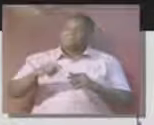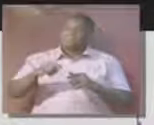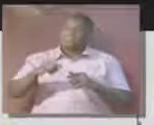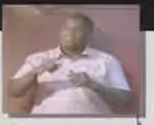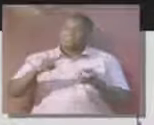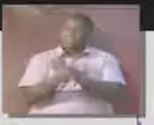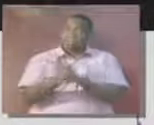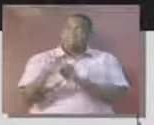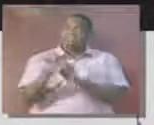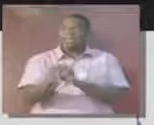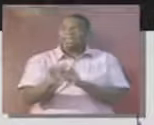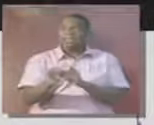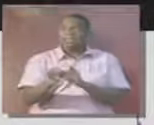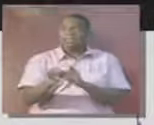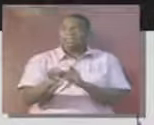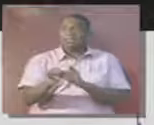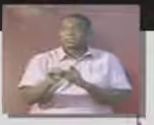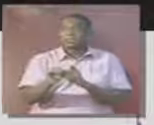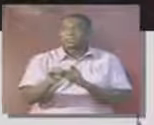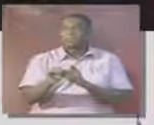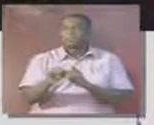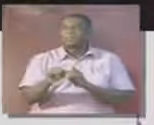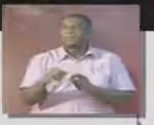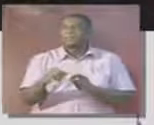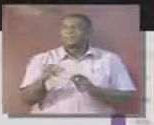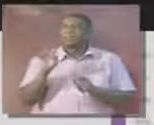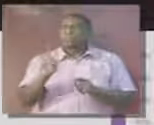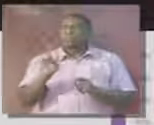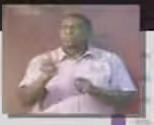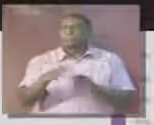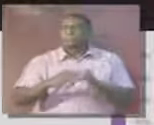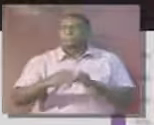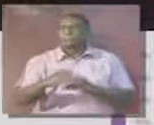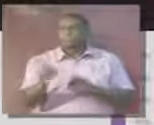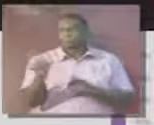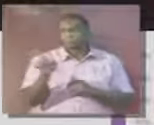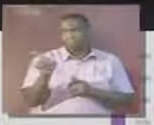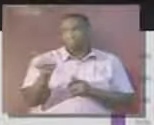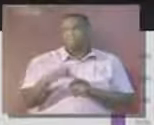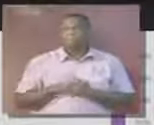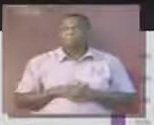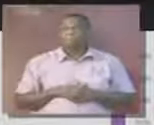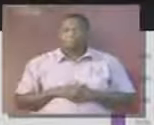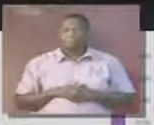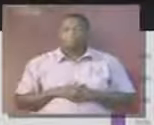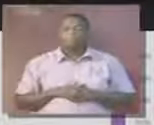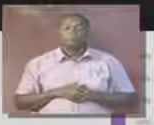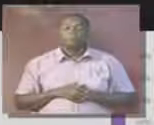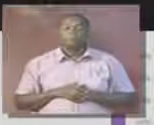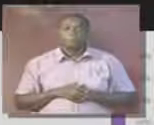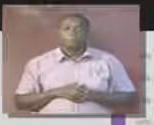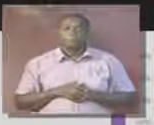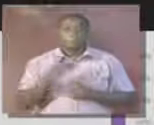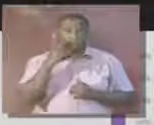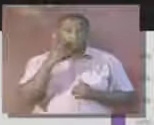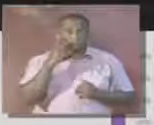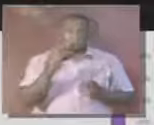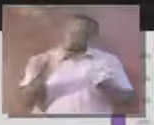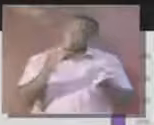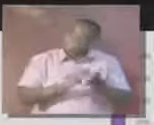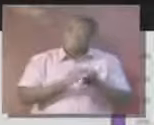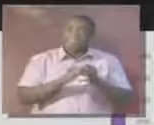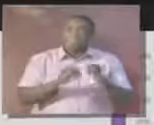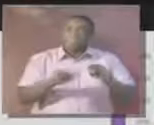the data by week and looking at the positivity, we see that, again, that upward trend is noted,